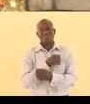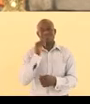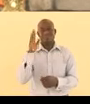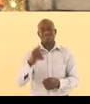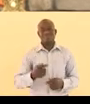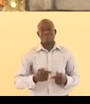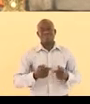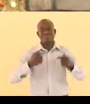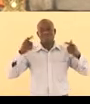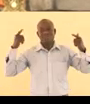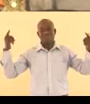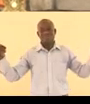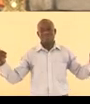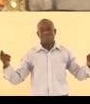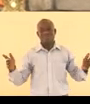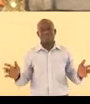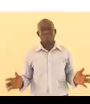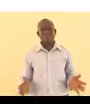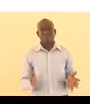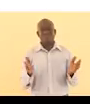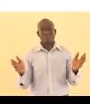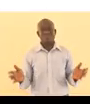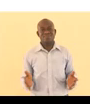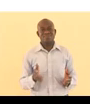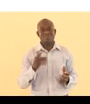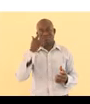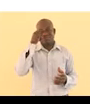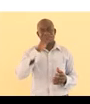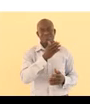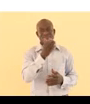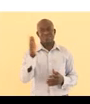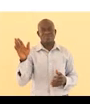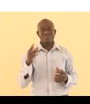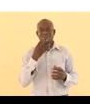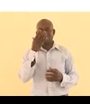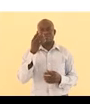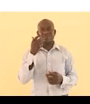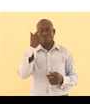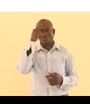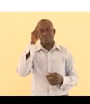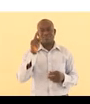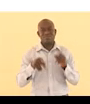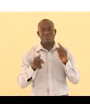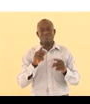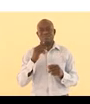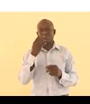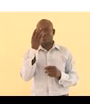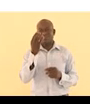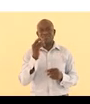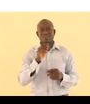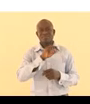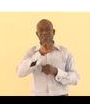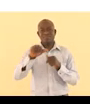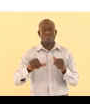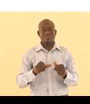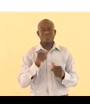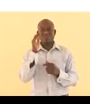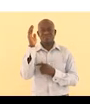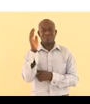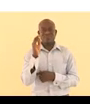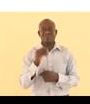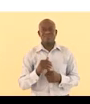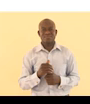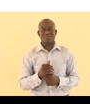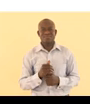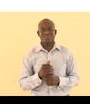Love should be the greatest motivation of all who speak for God at all times. Love should be the driving force for all who live by